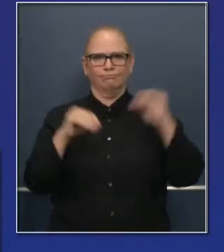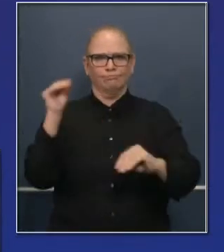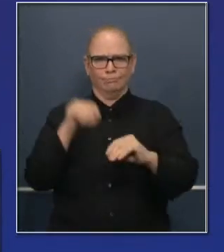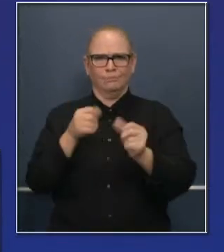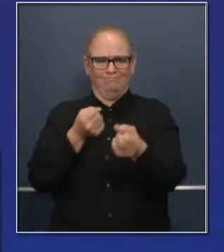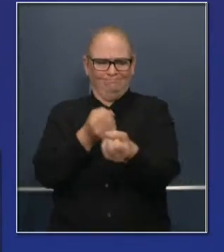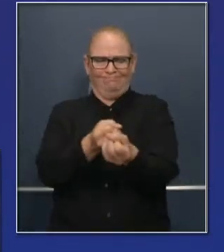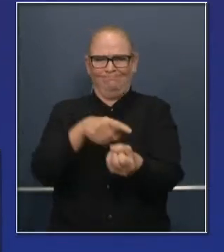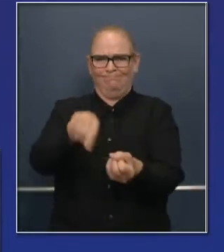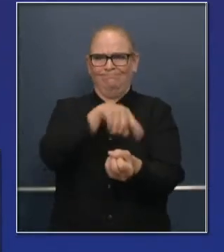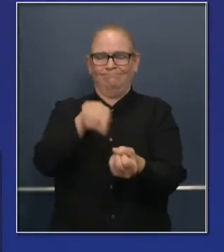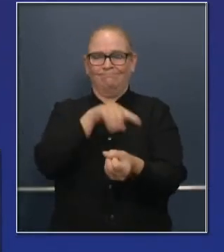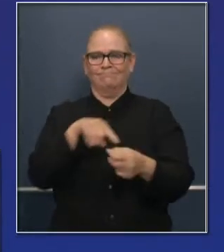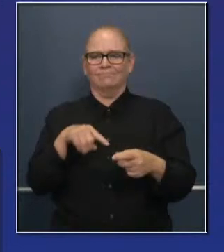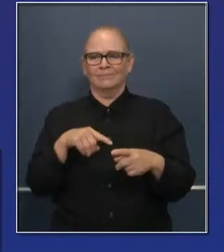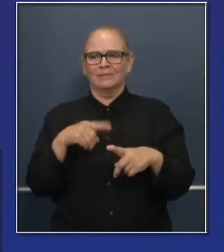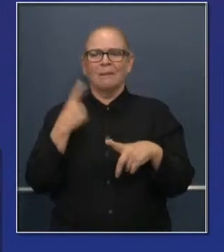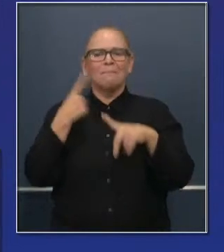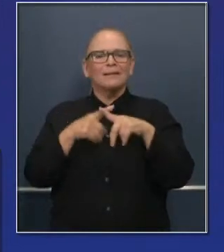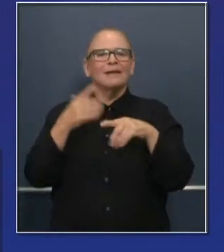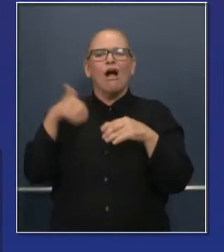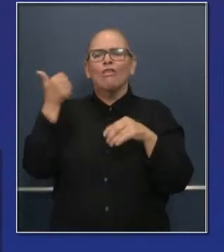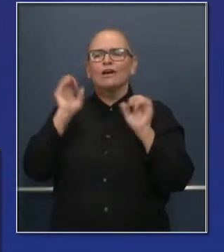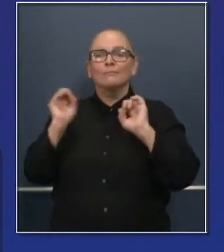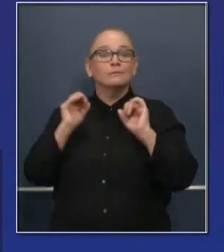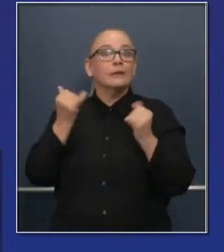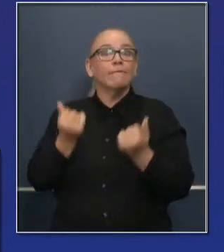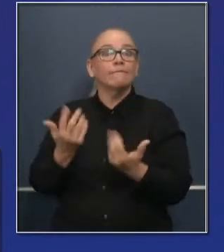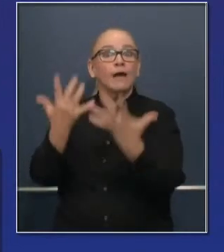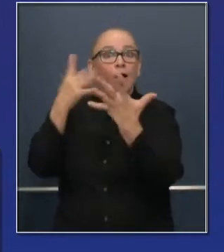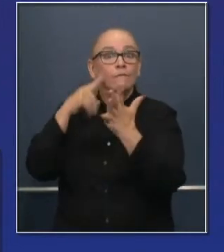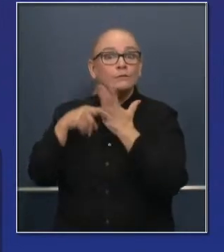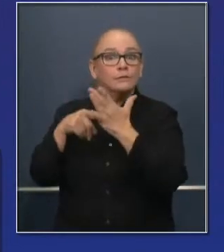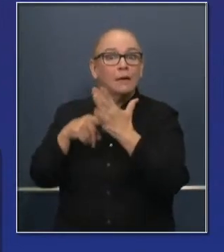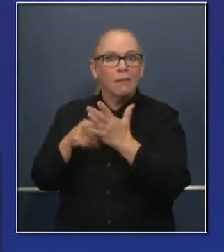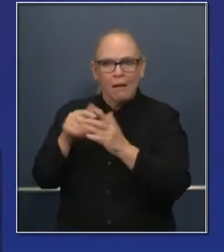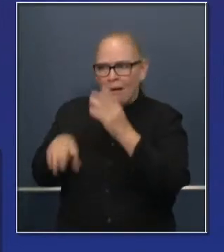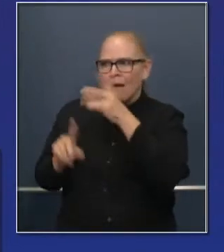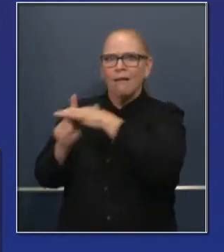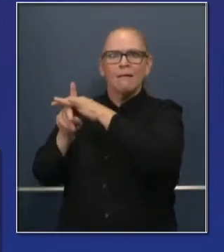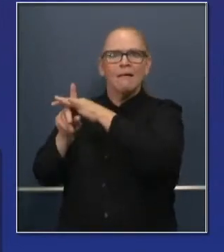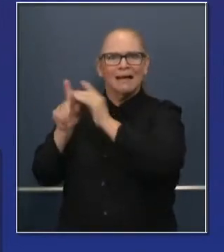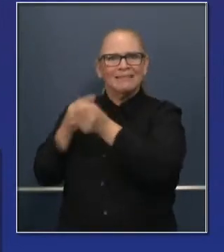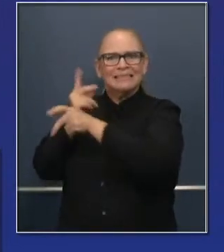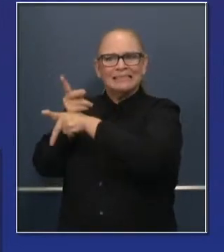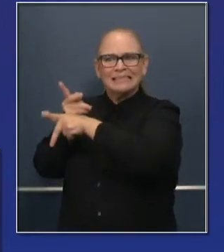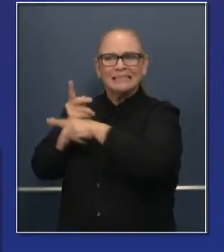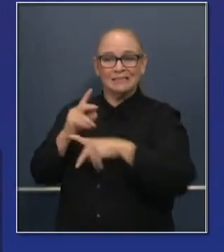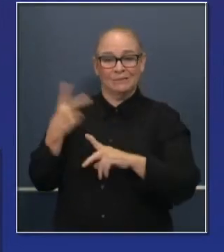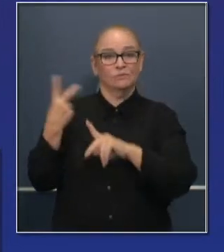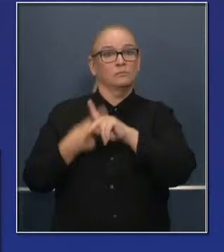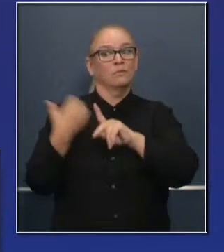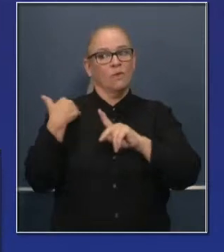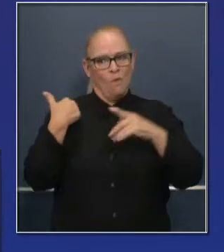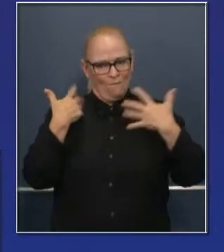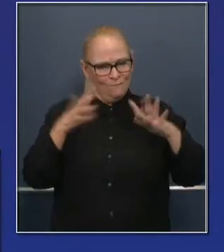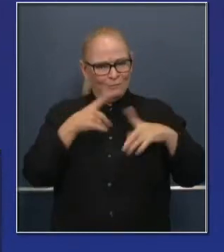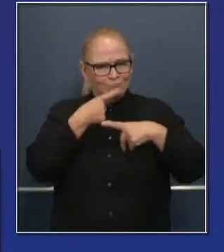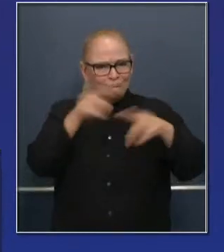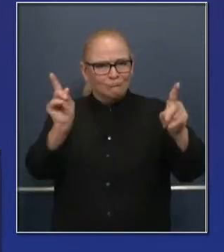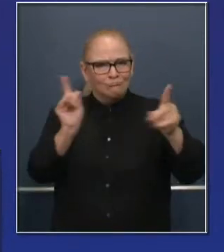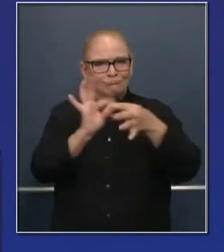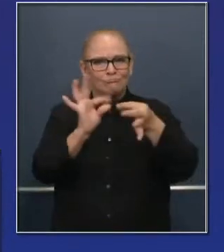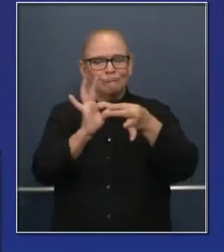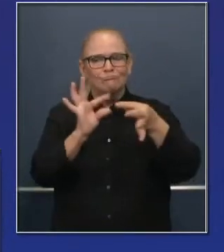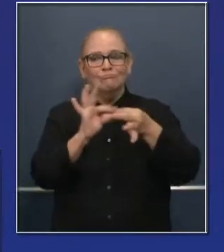like wildfires and the like. That process took shape again in the beginning of June